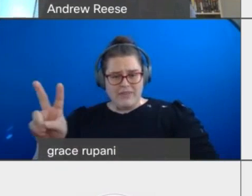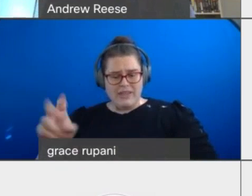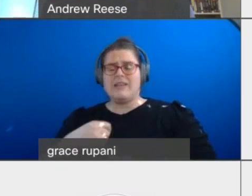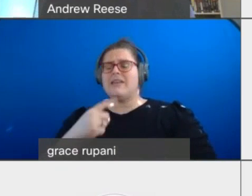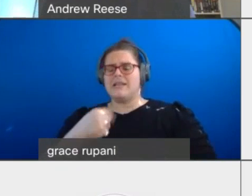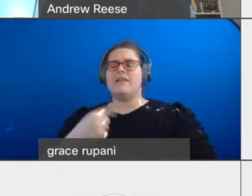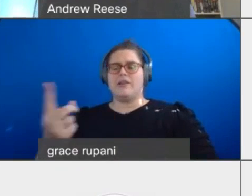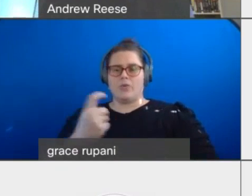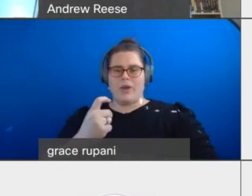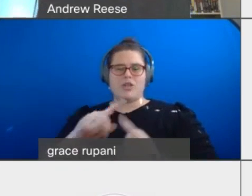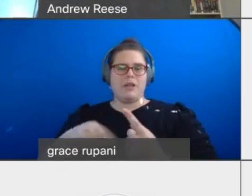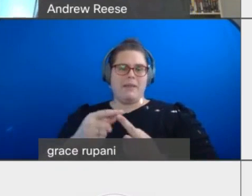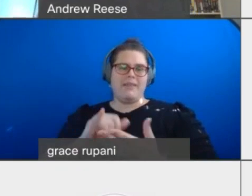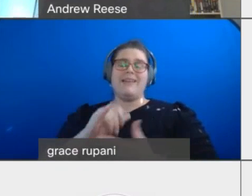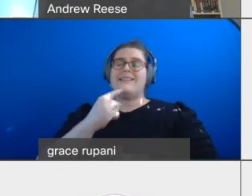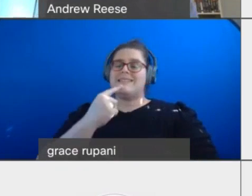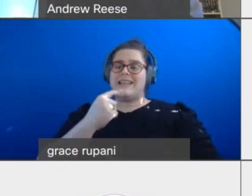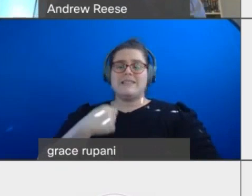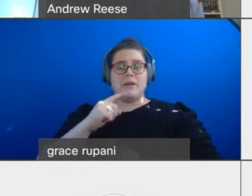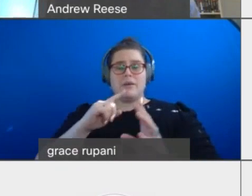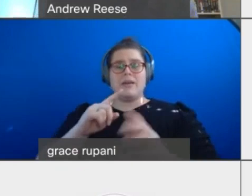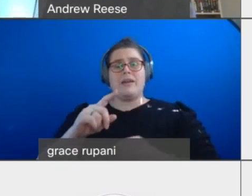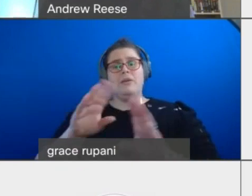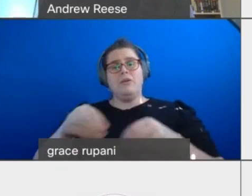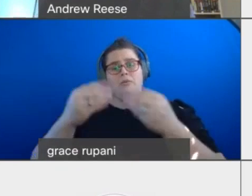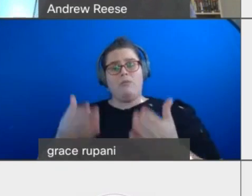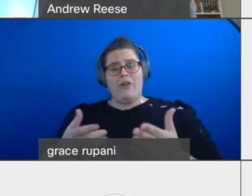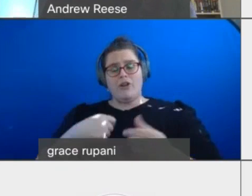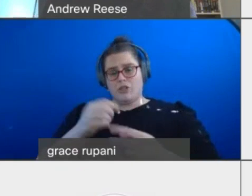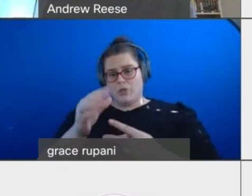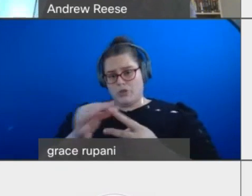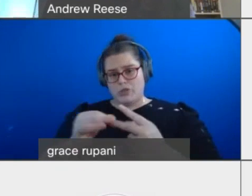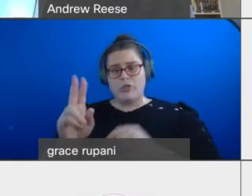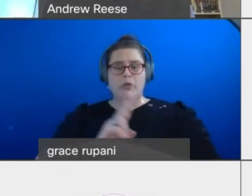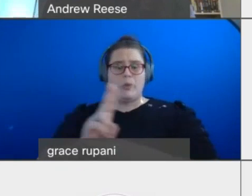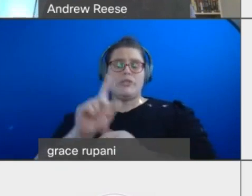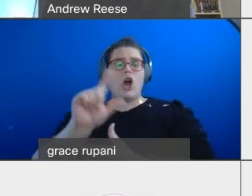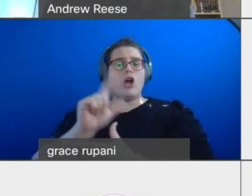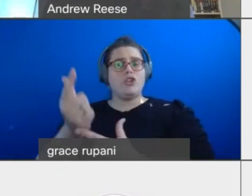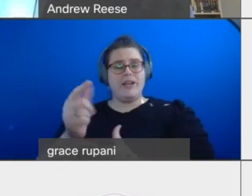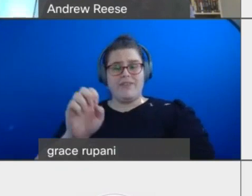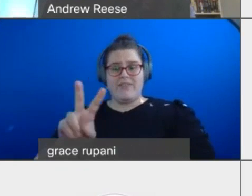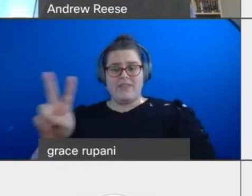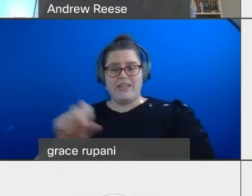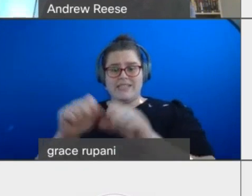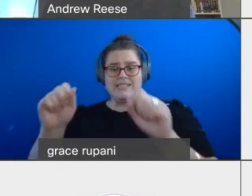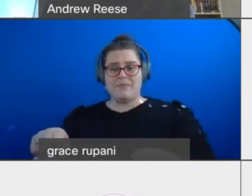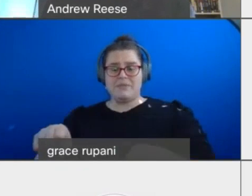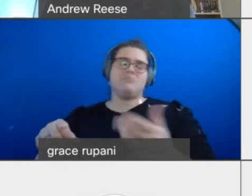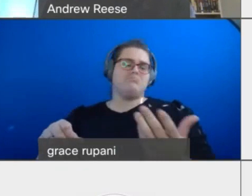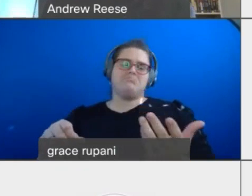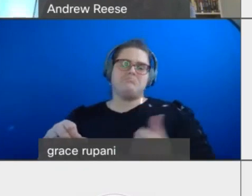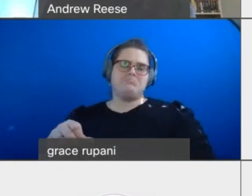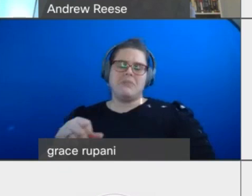to those providers who have chosen to use alternative EVV systems. They only have to take the